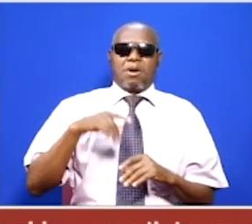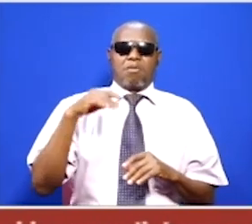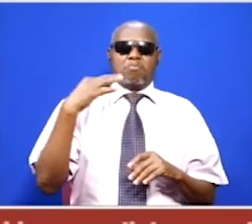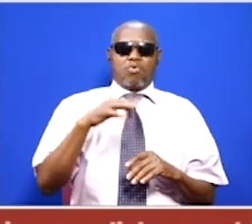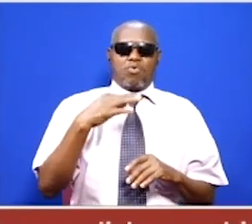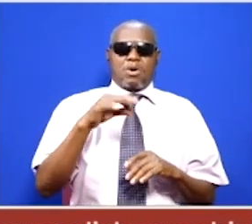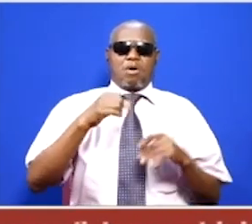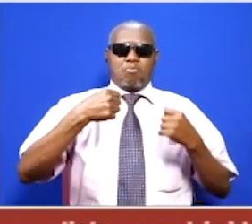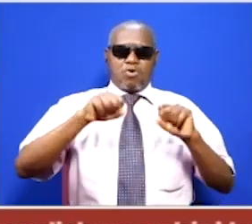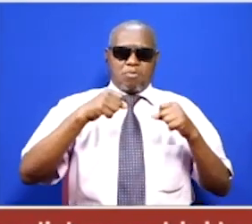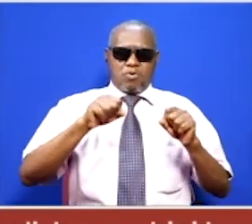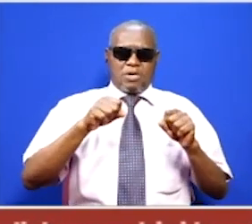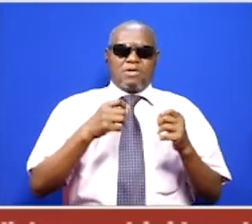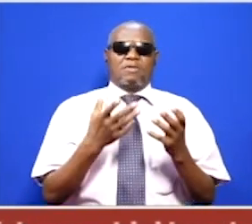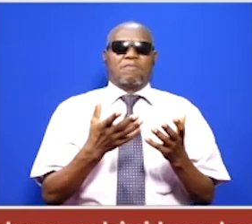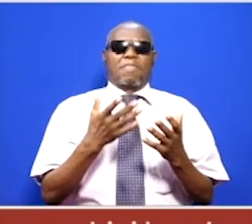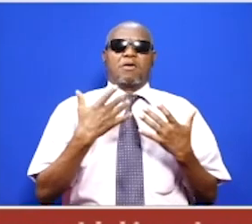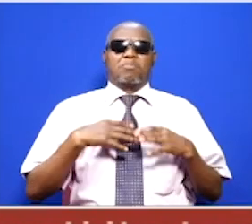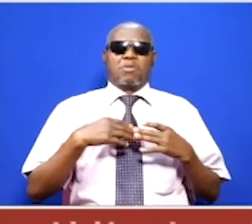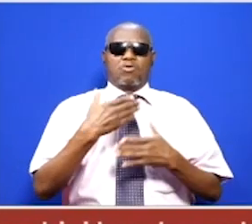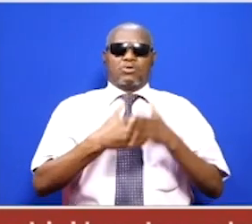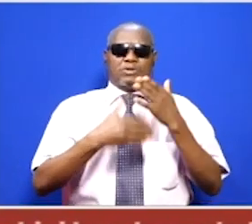riders, and the people of Mjengo,